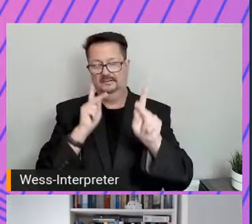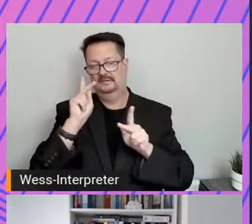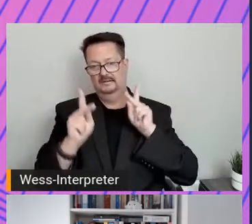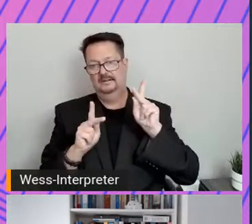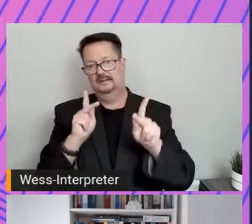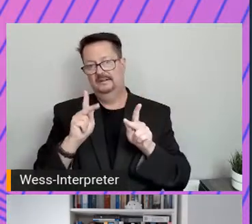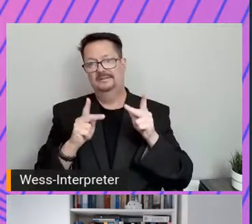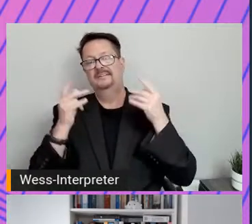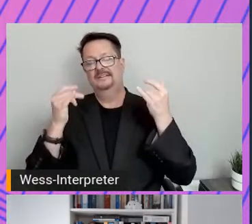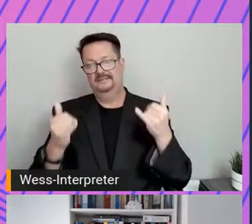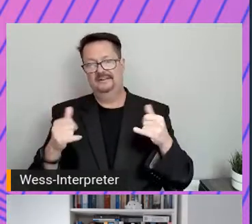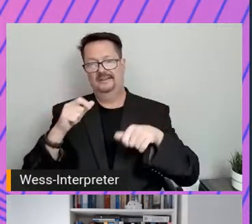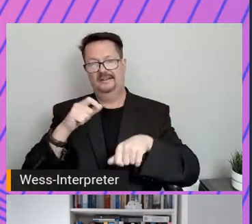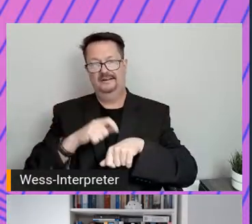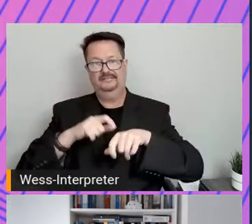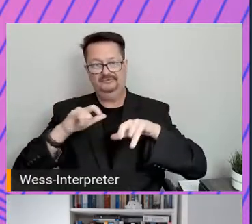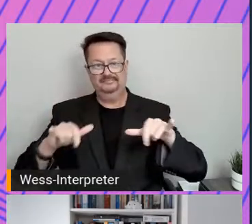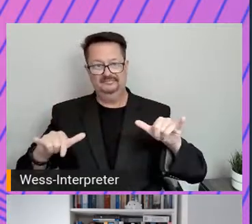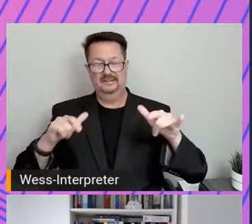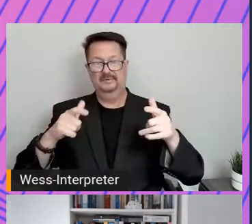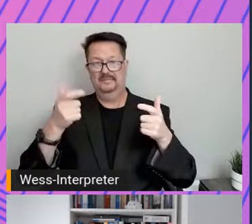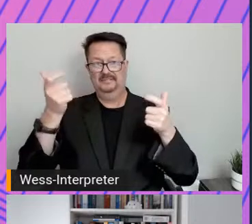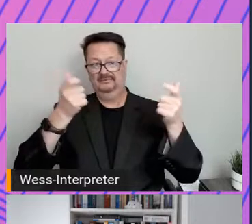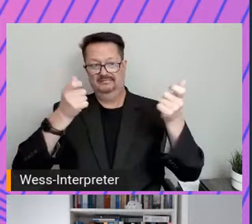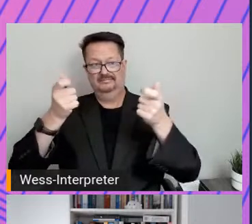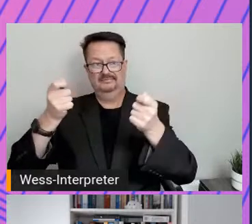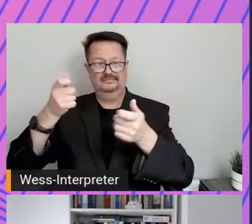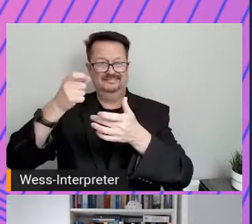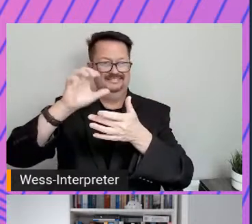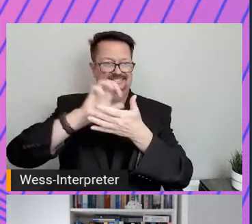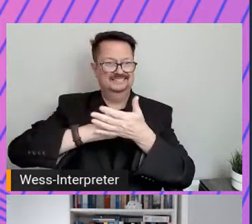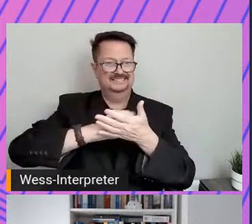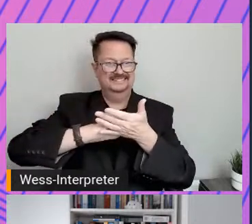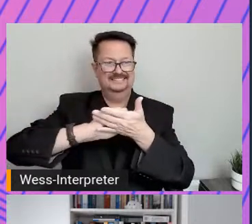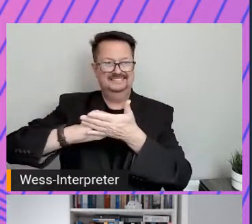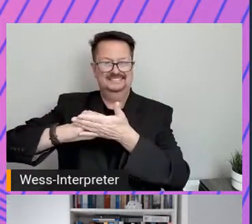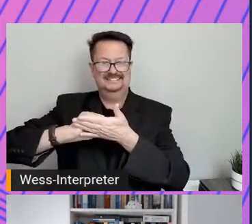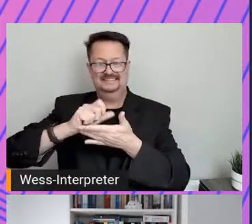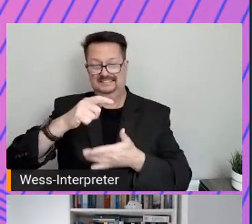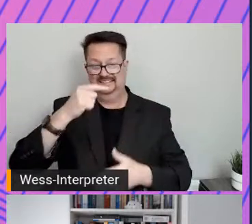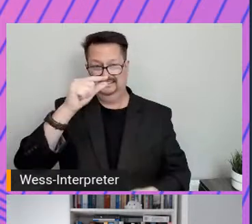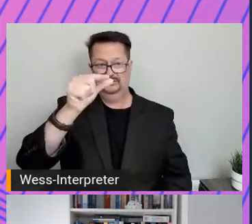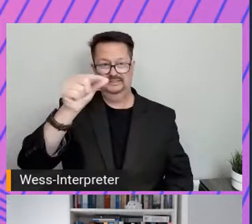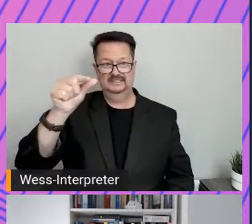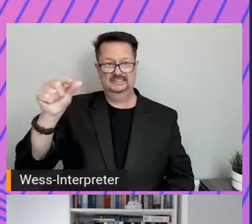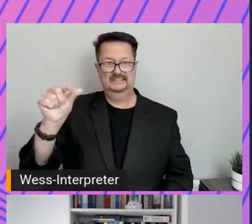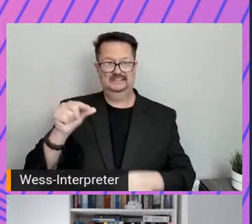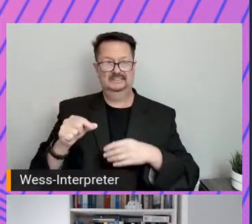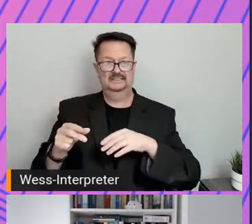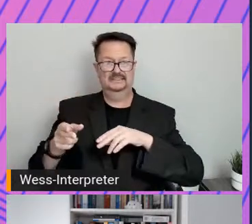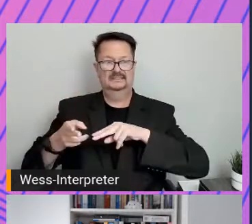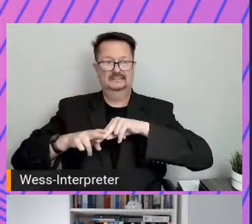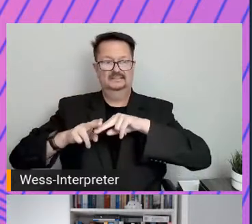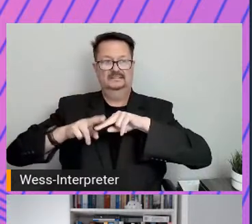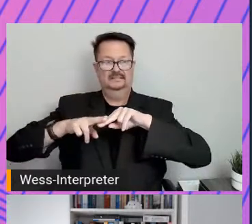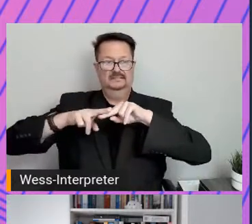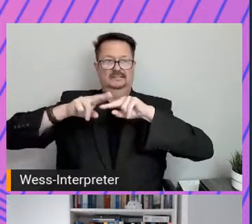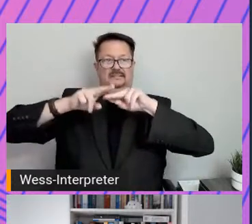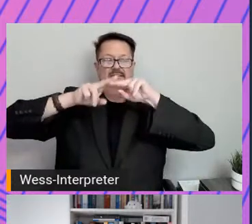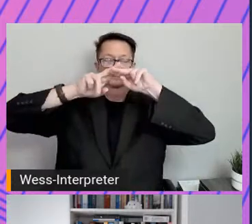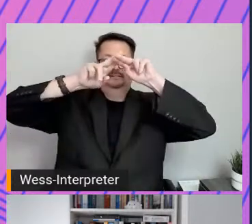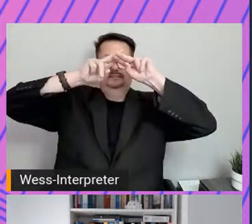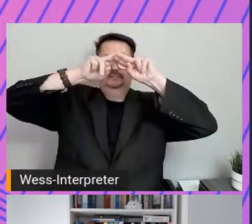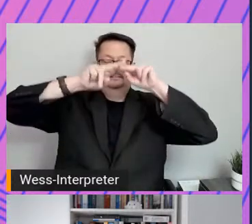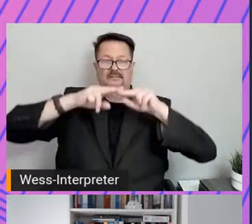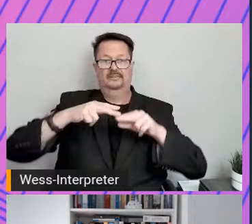concurrent Lambda functions being invoked, and each one of them is charging concurrently. So I see all those green areas are stacking up. 3 function instances